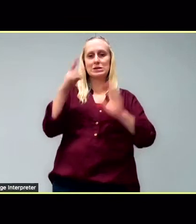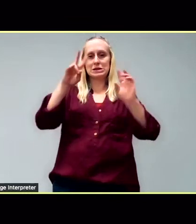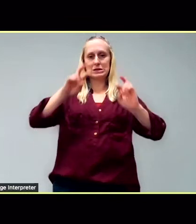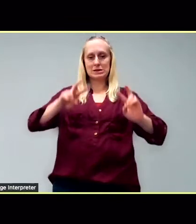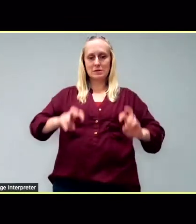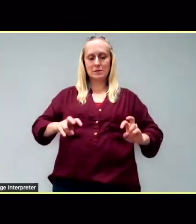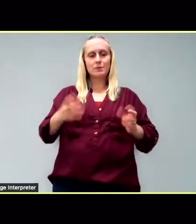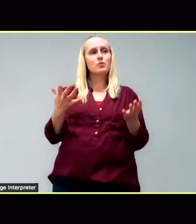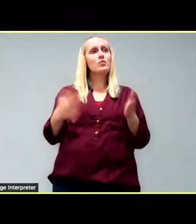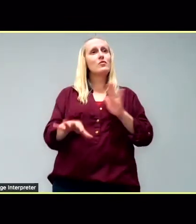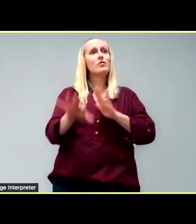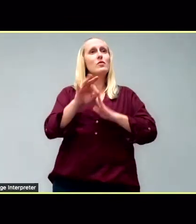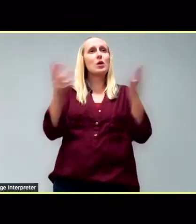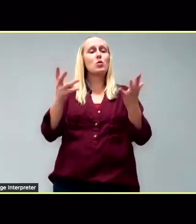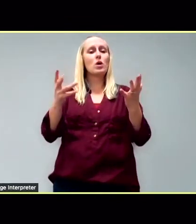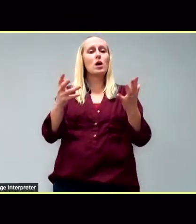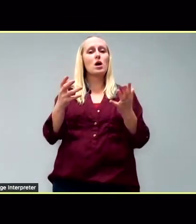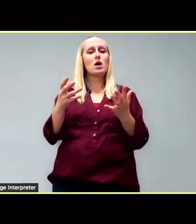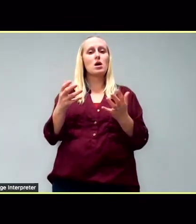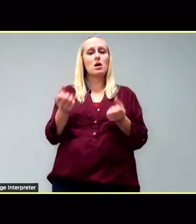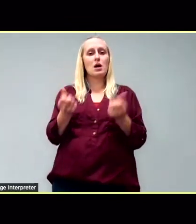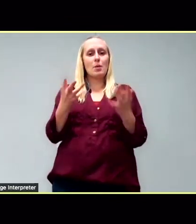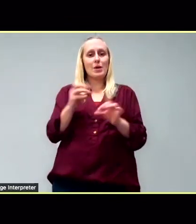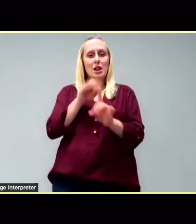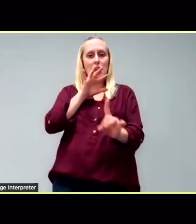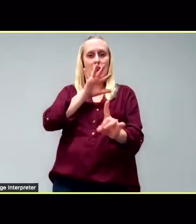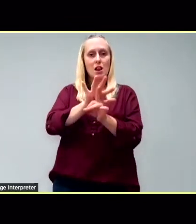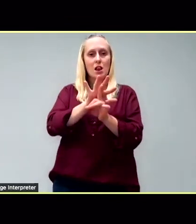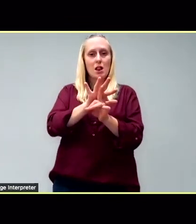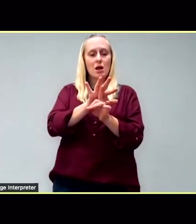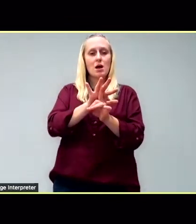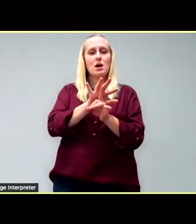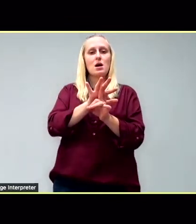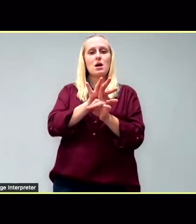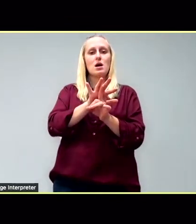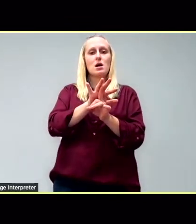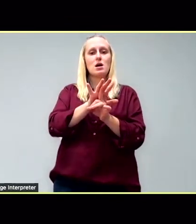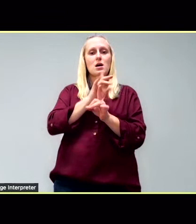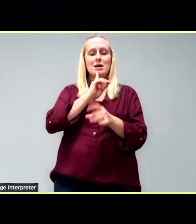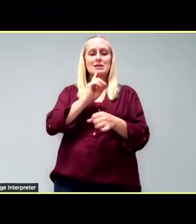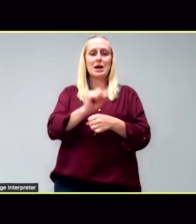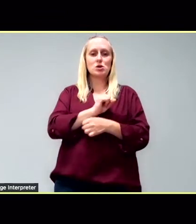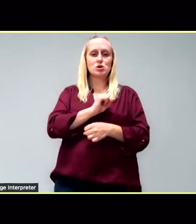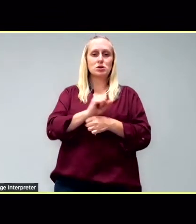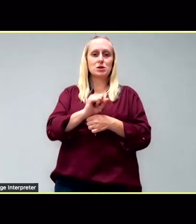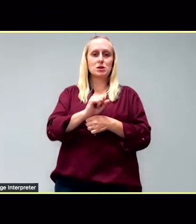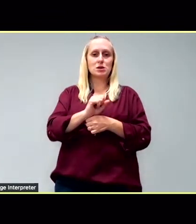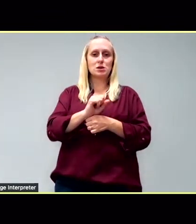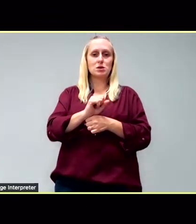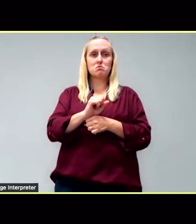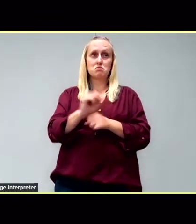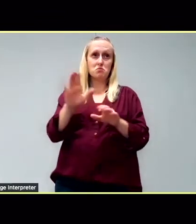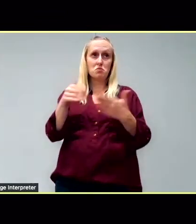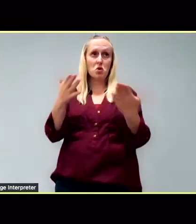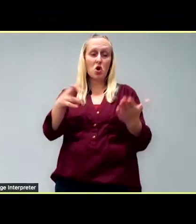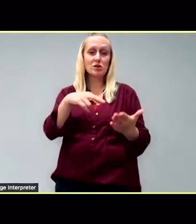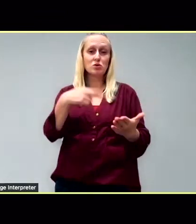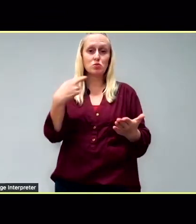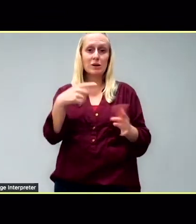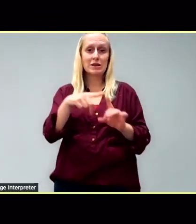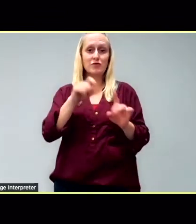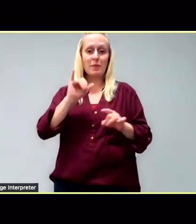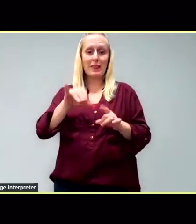the concentration of soil that they'd have to be exposed to that would potentially cause a risk from that